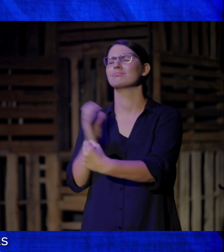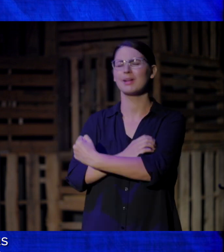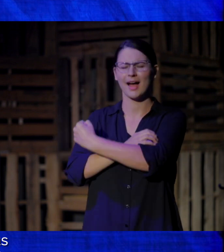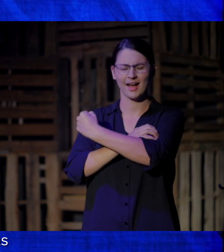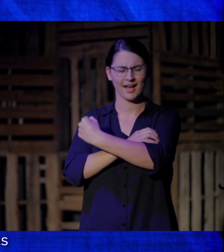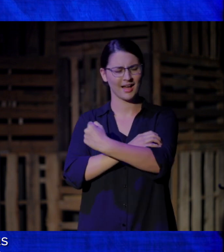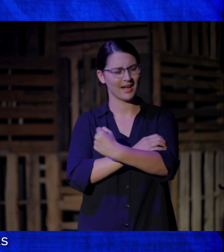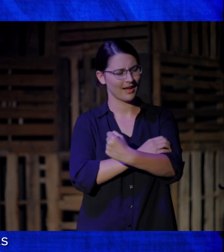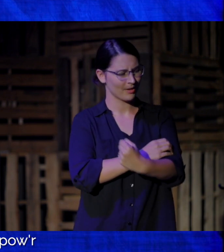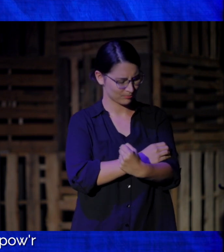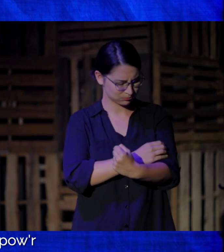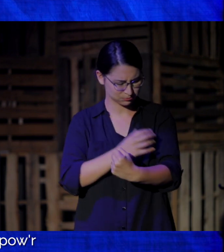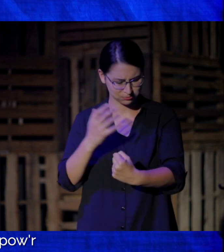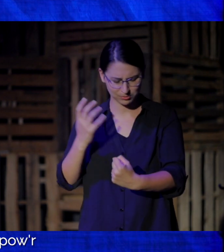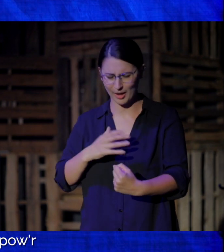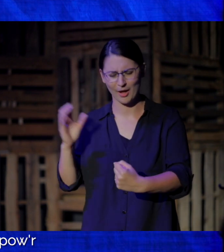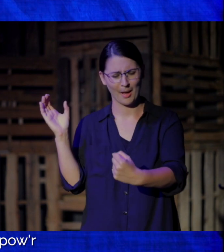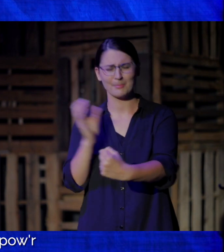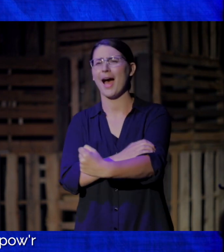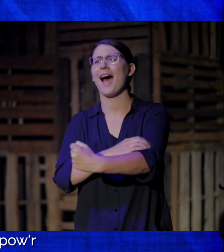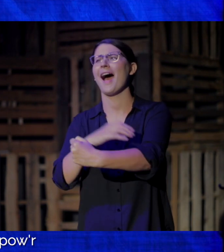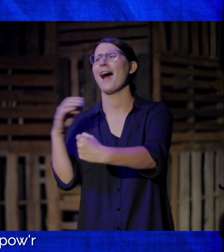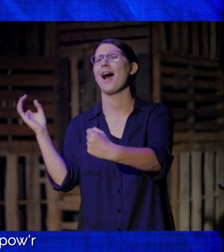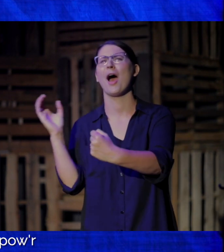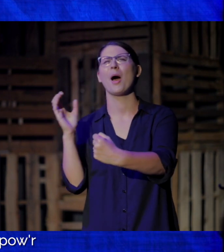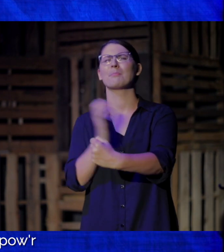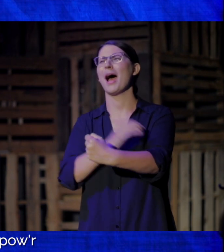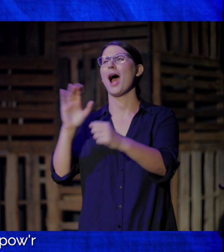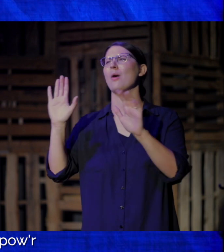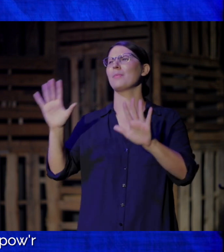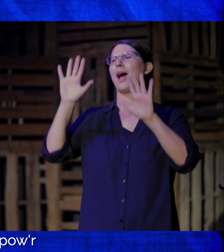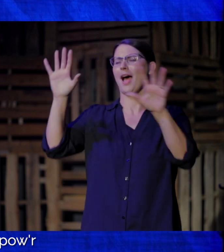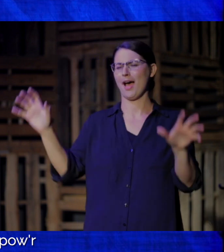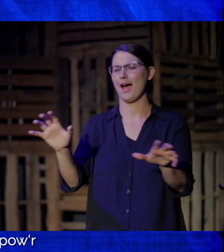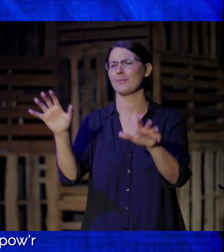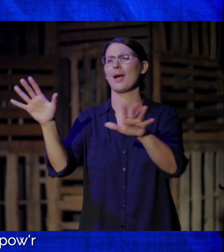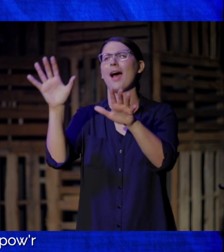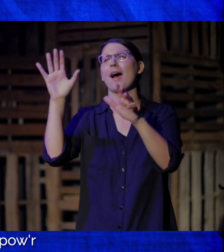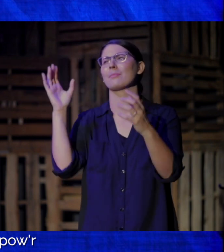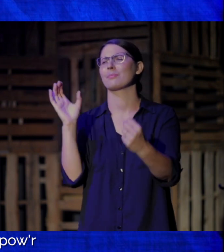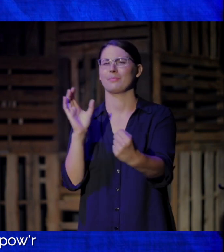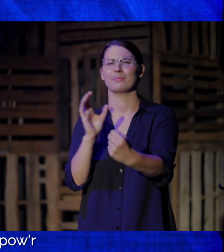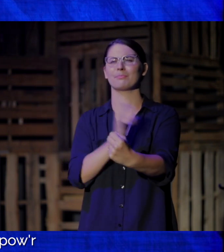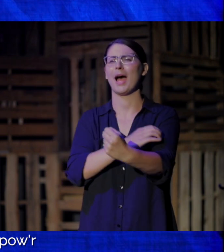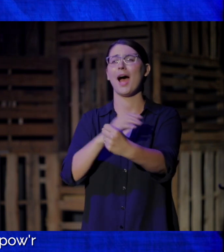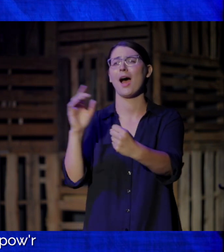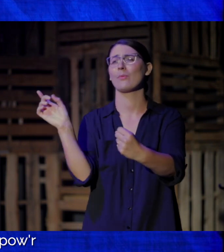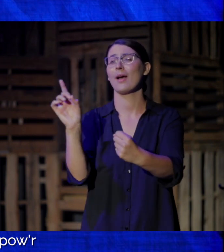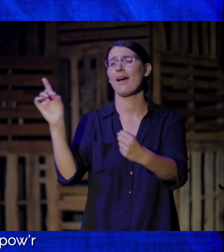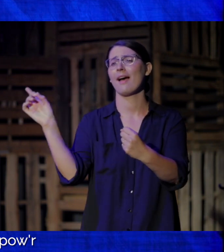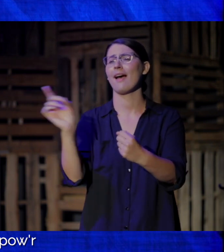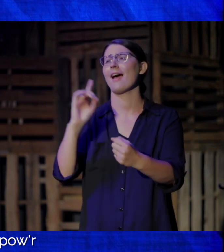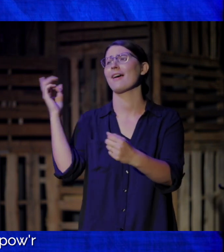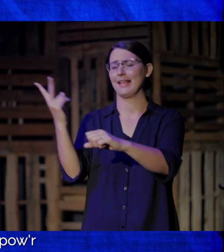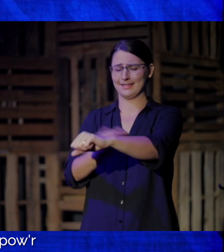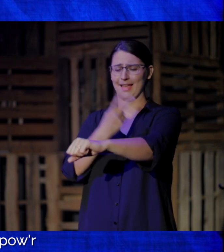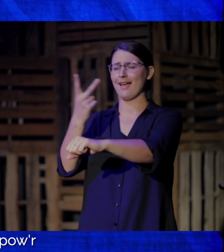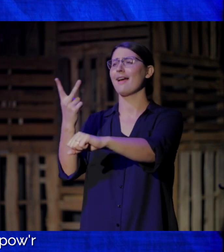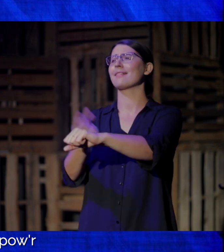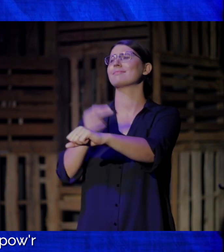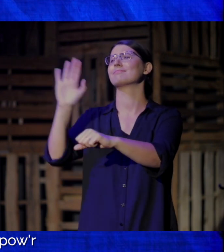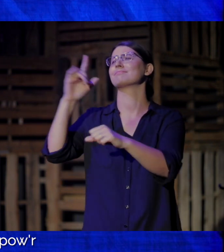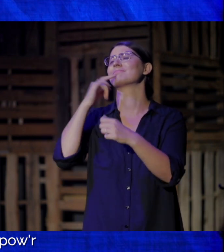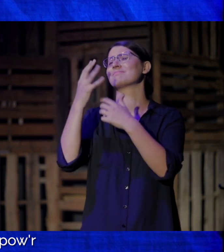of Jesus. Power, power, wonder-working power in the blood